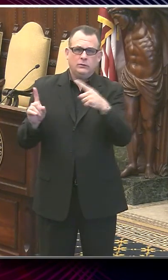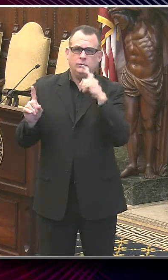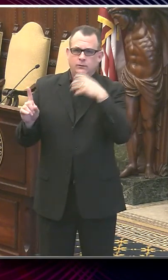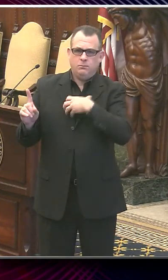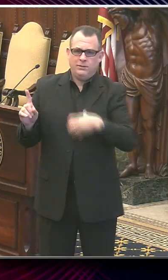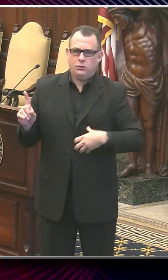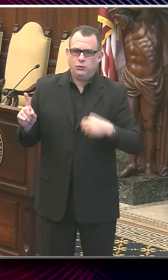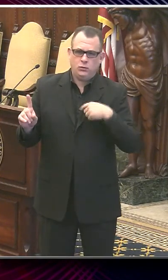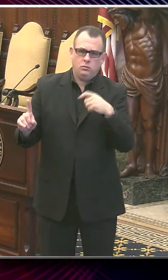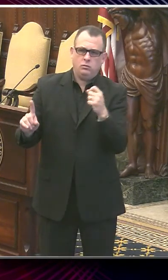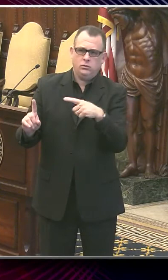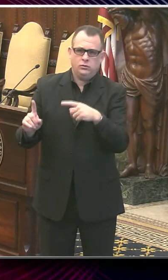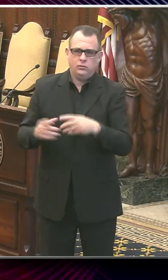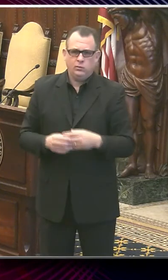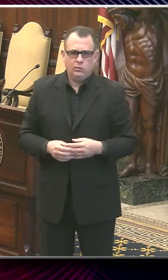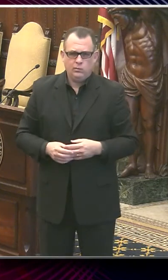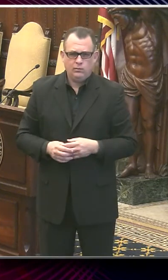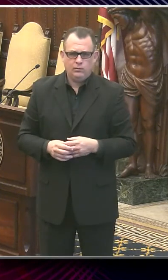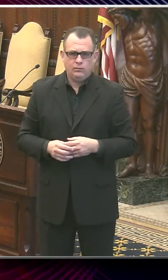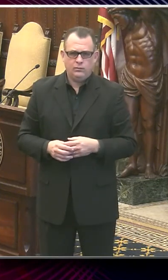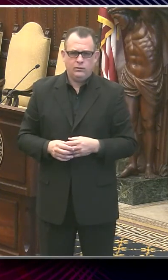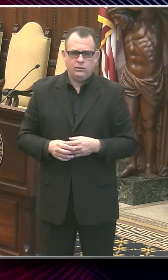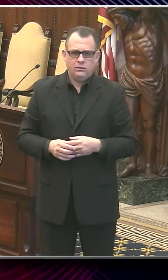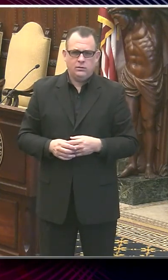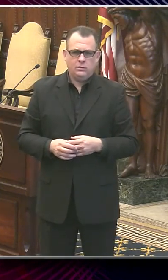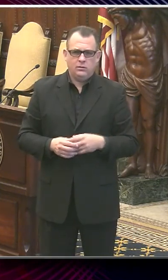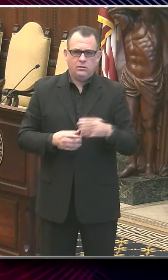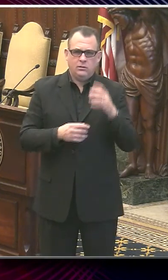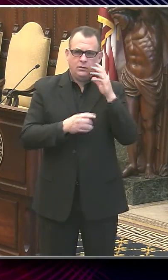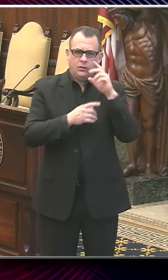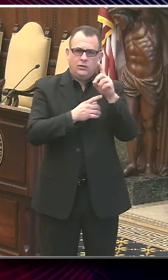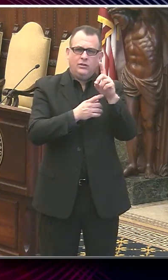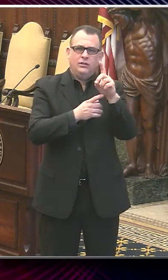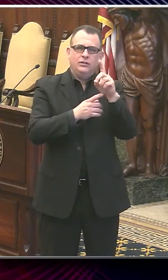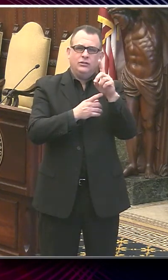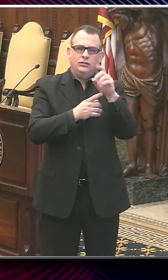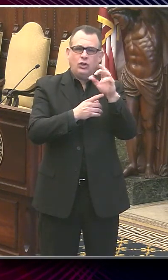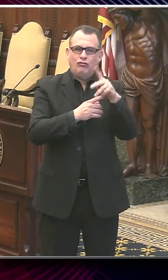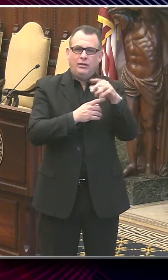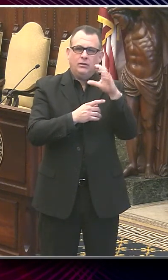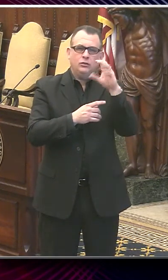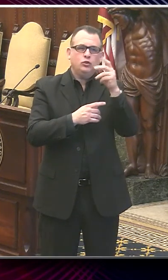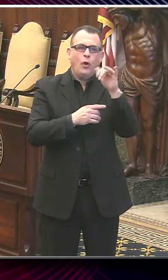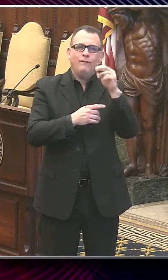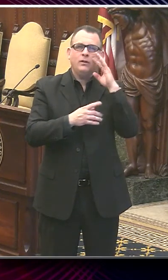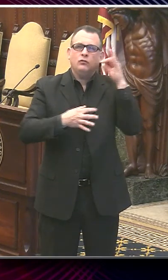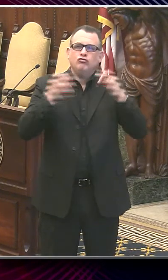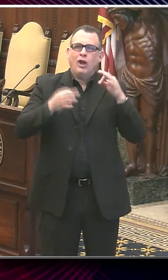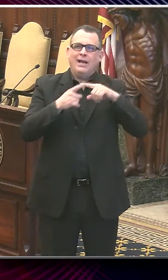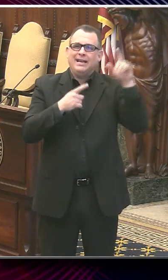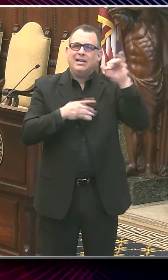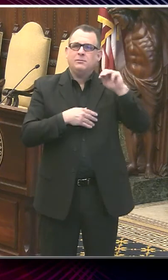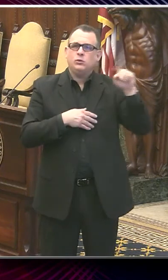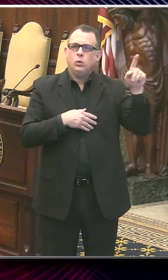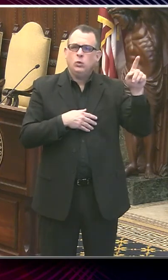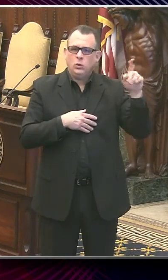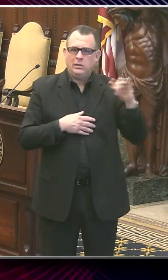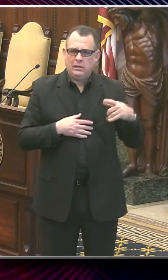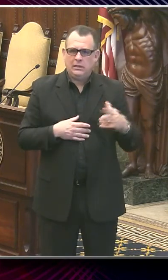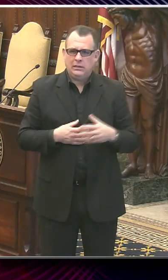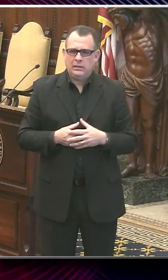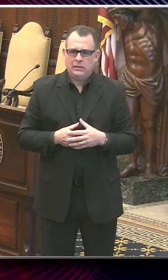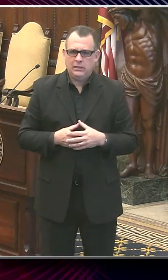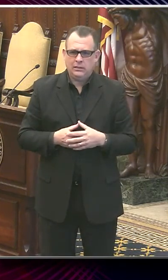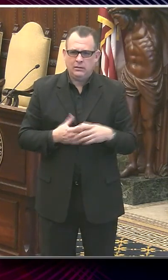In light of the Derek Chauvin trial, which is underway in Minneapolis, we hear that city officials have been collaborating